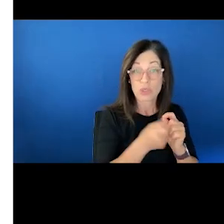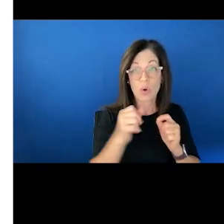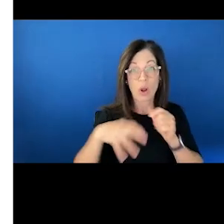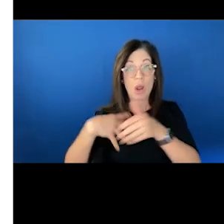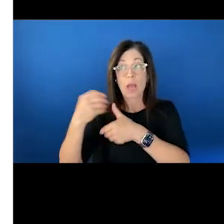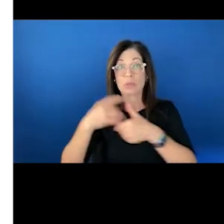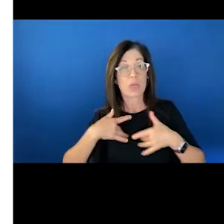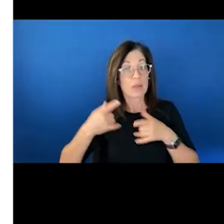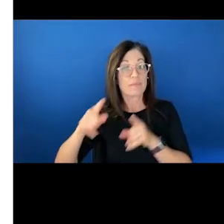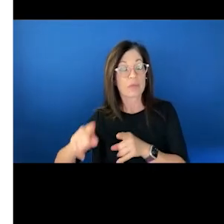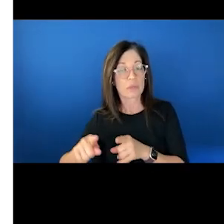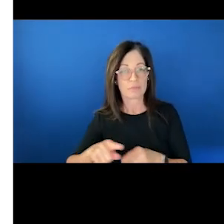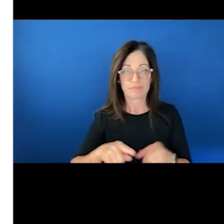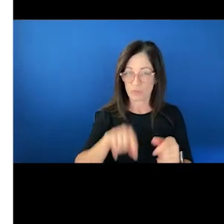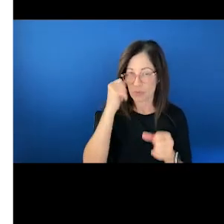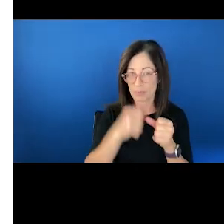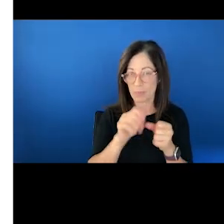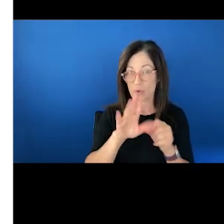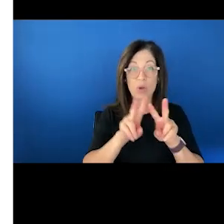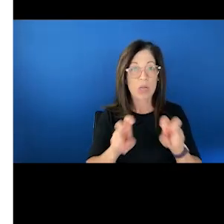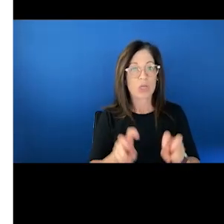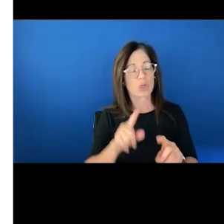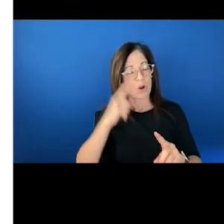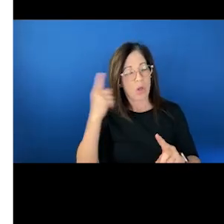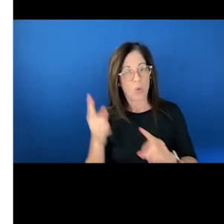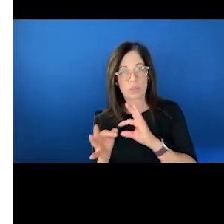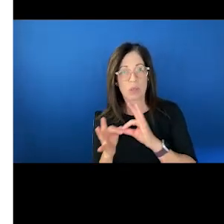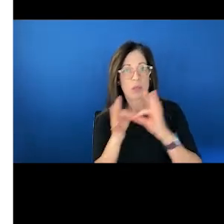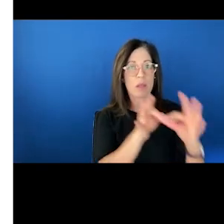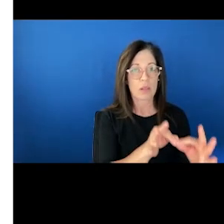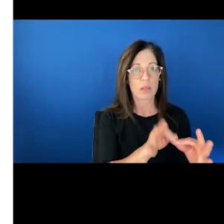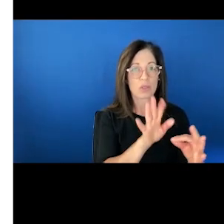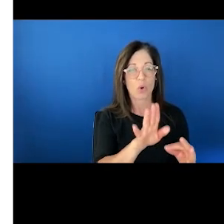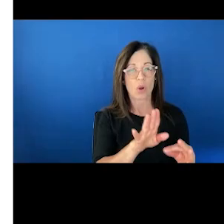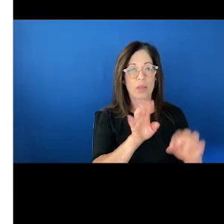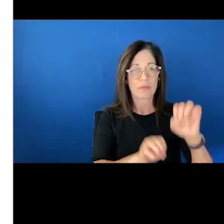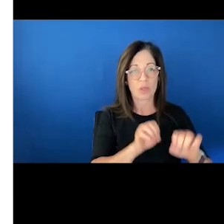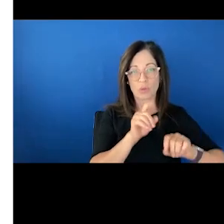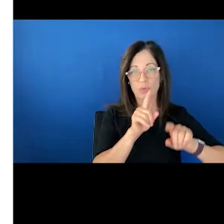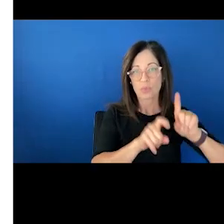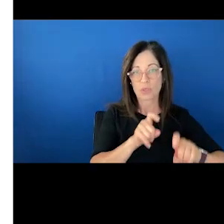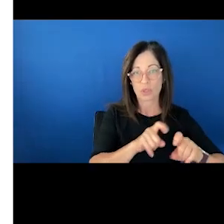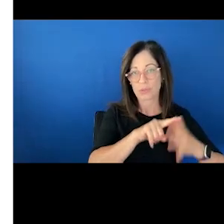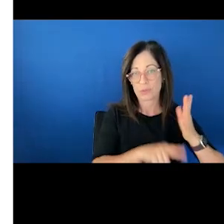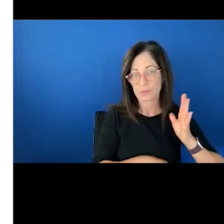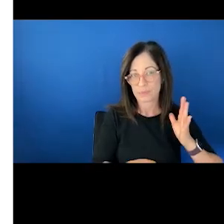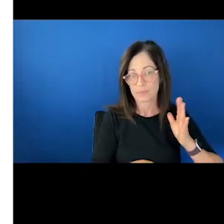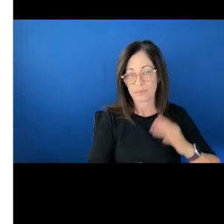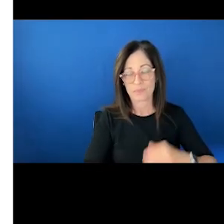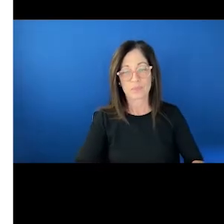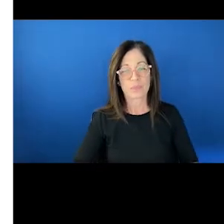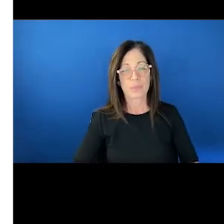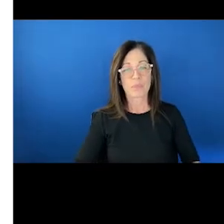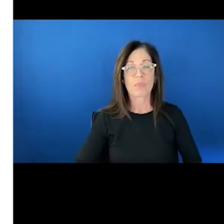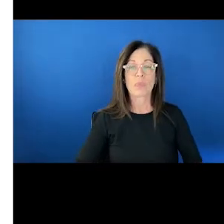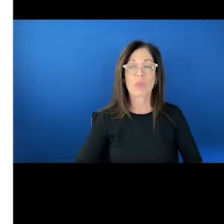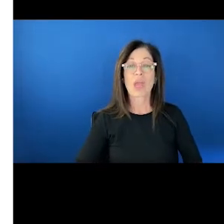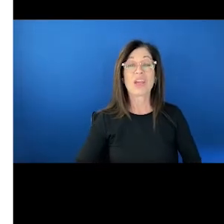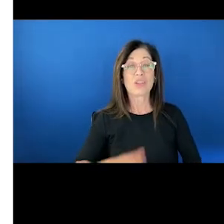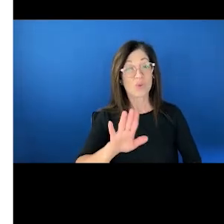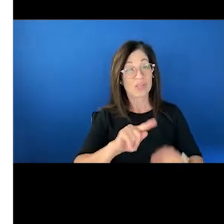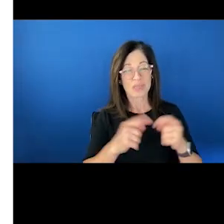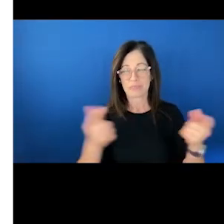external events. Remember, your analysis should always link back to your evaluation questions. And